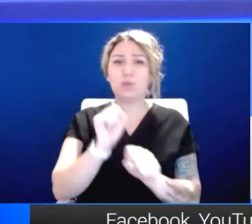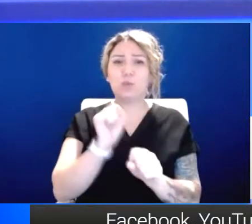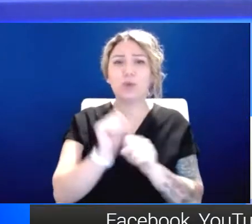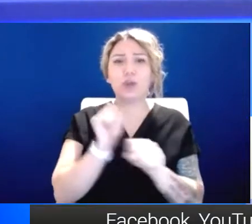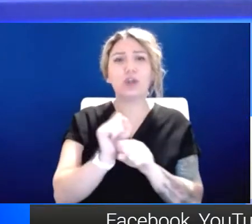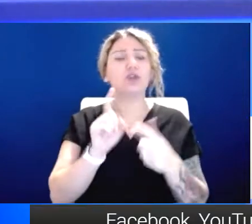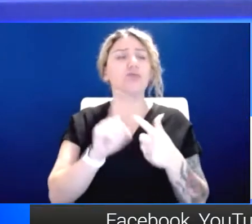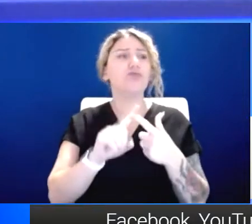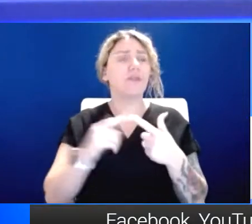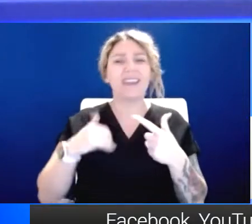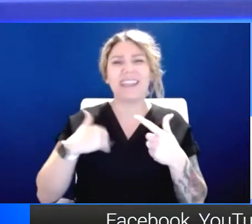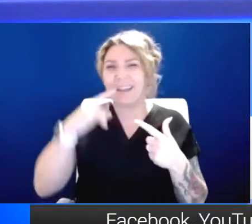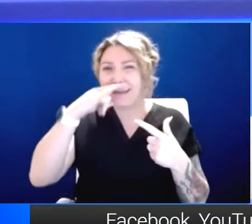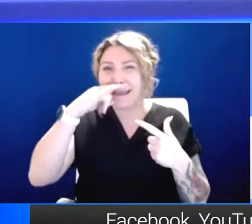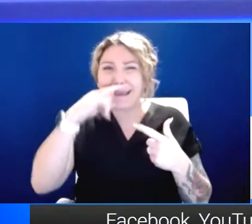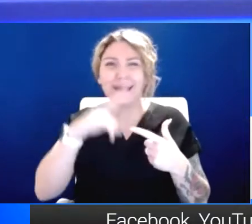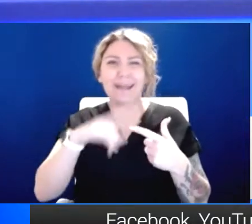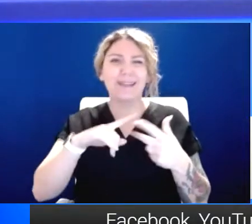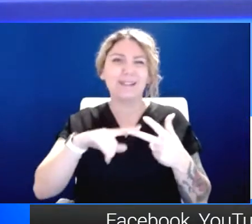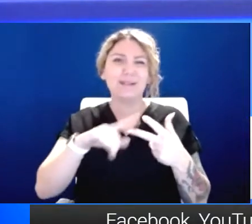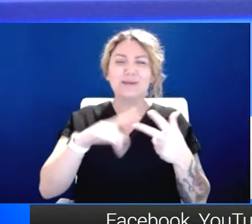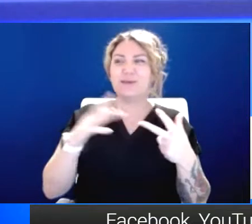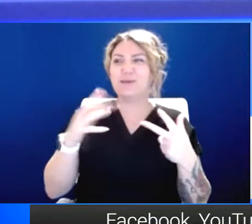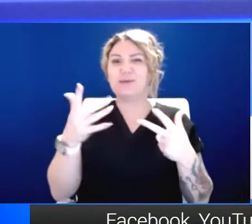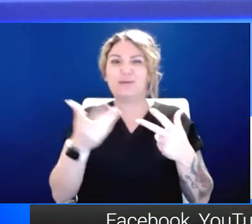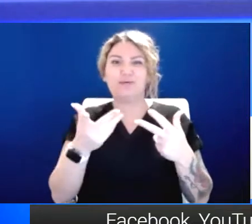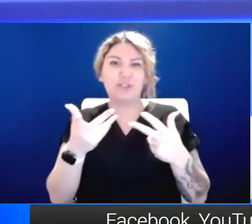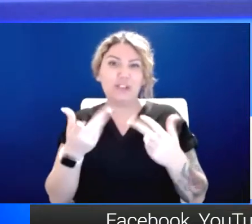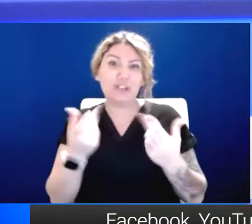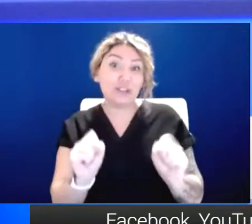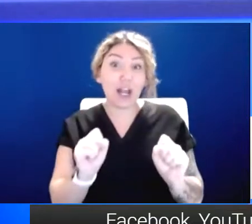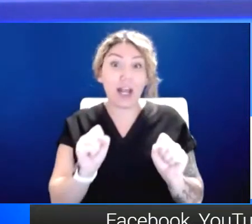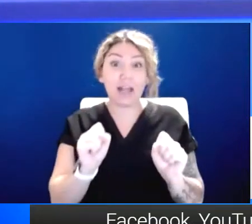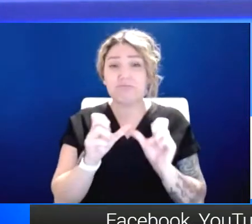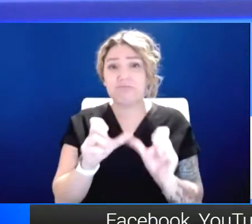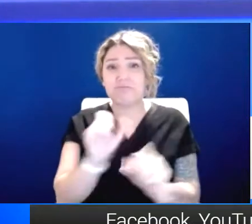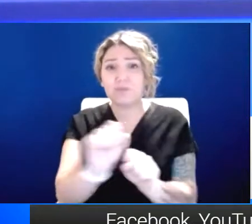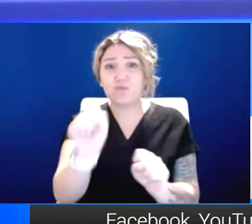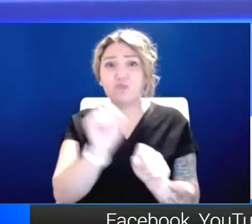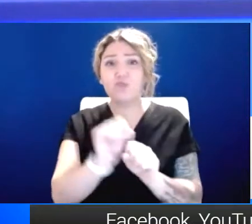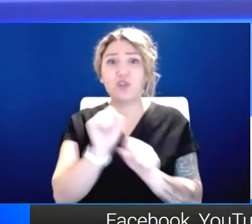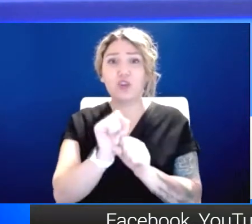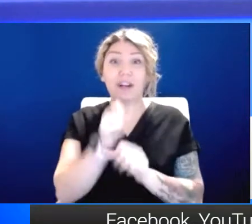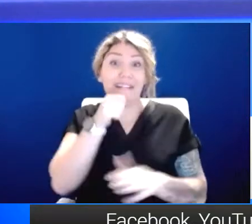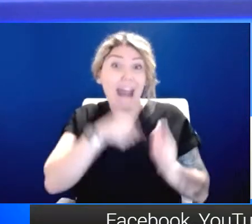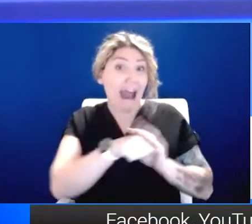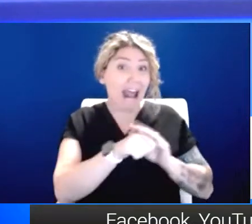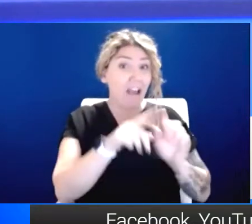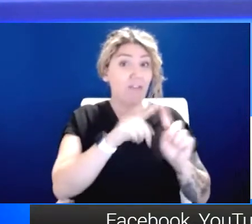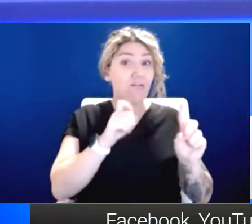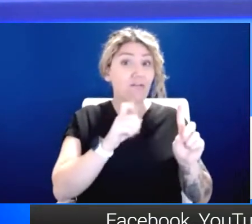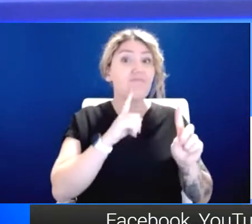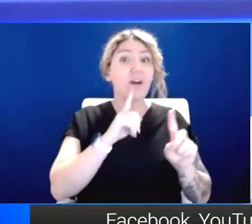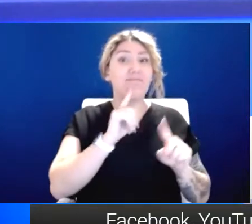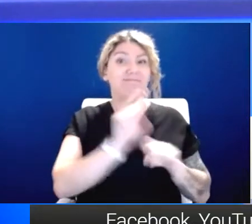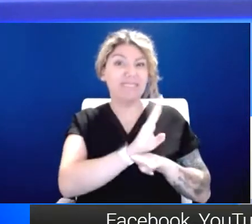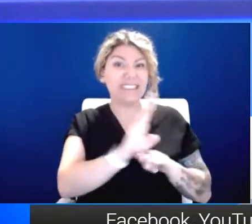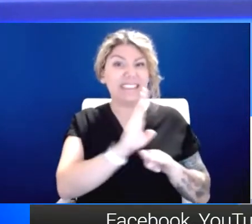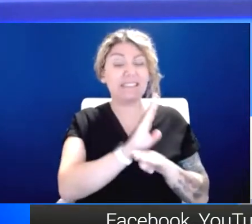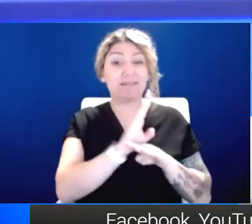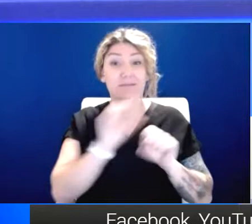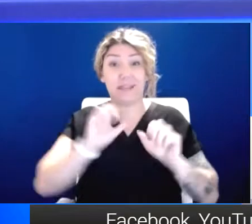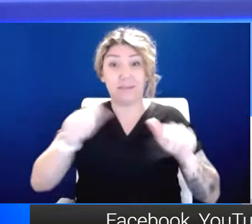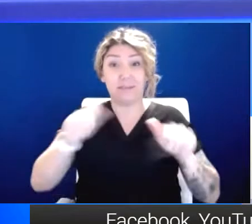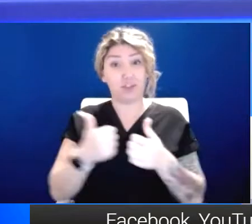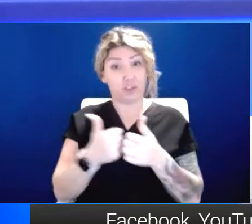kids, just trying to keep the work going, trying to often hide it from their employers can be very challenging from them. And